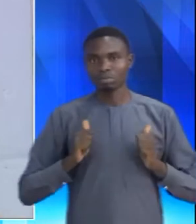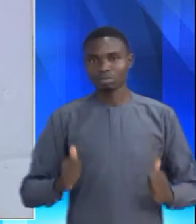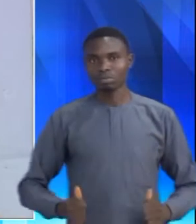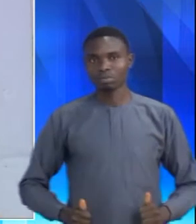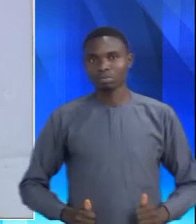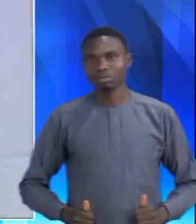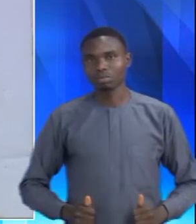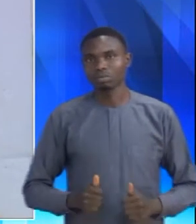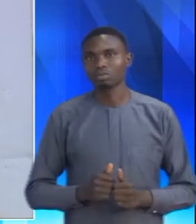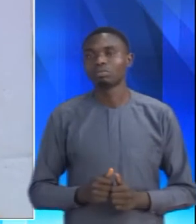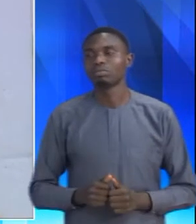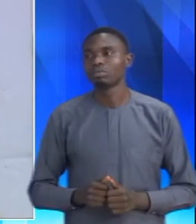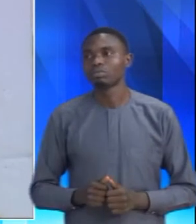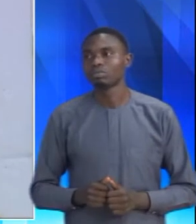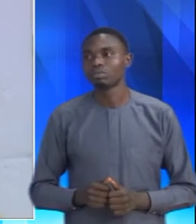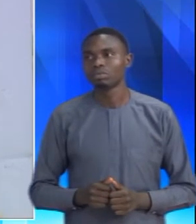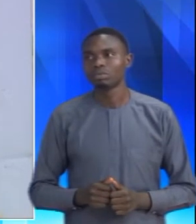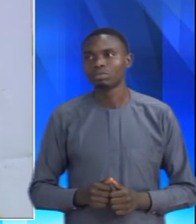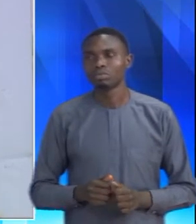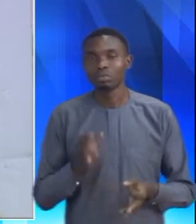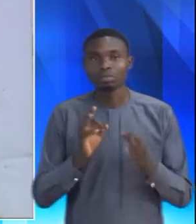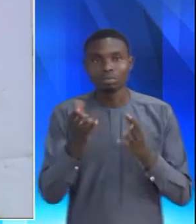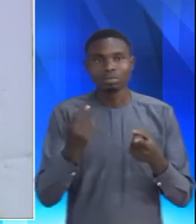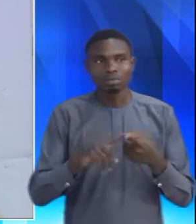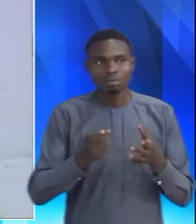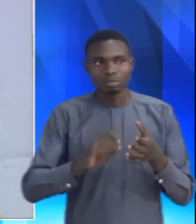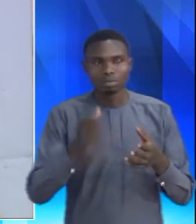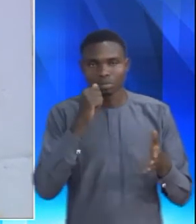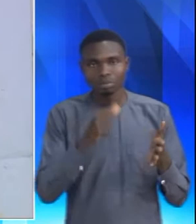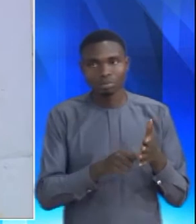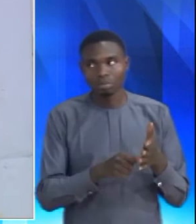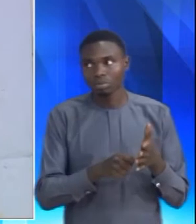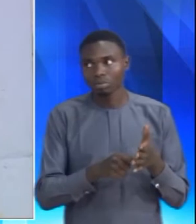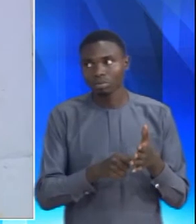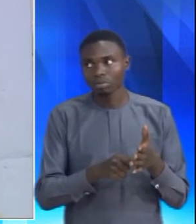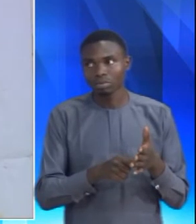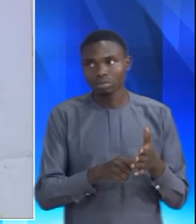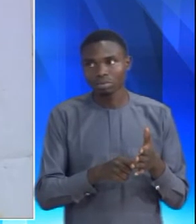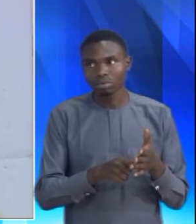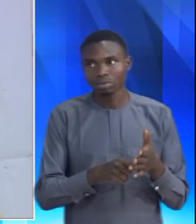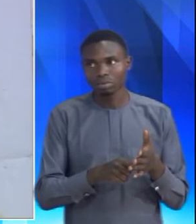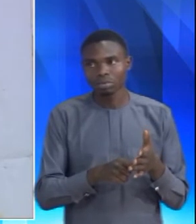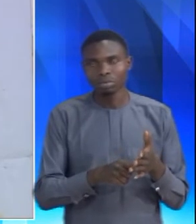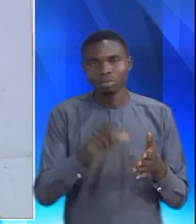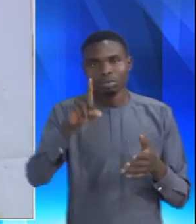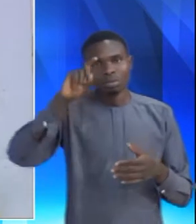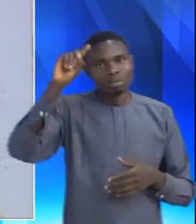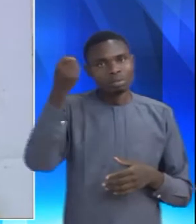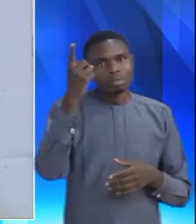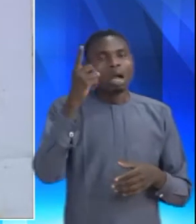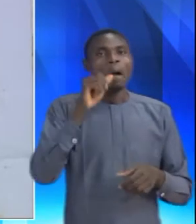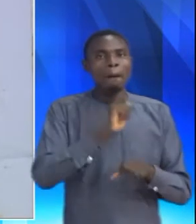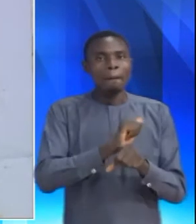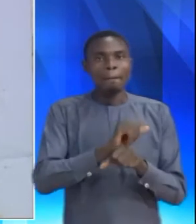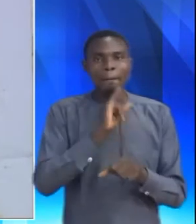address. As a letter writer, if you want to write a letter, an informal letter for that matter, your first assignment is to do